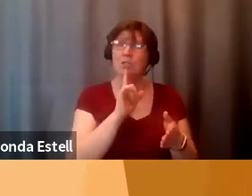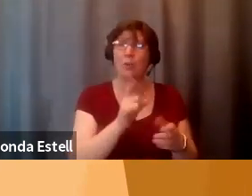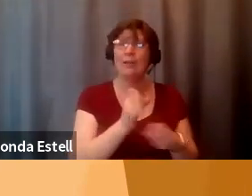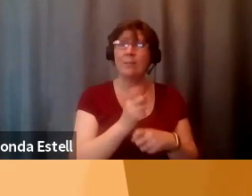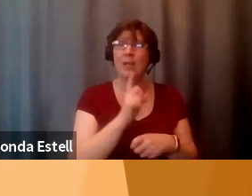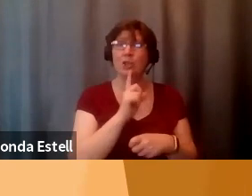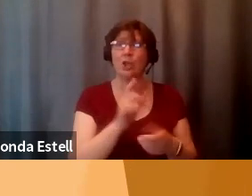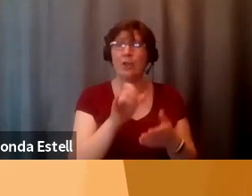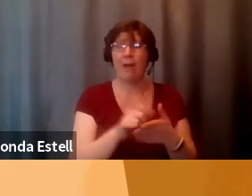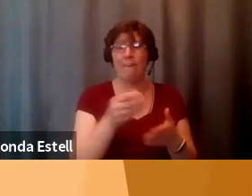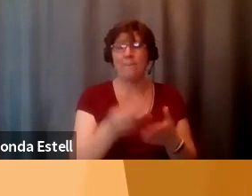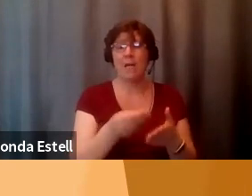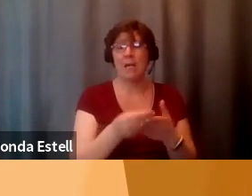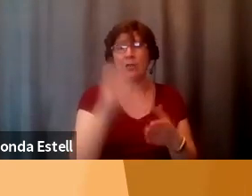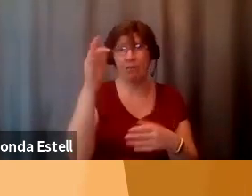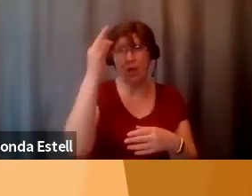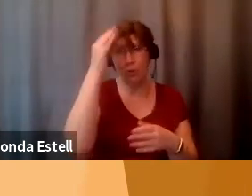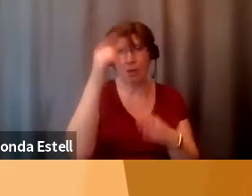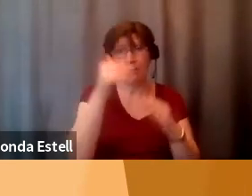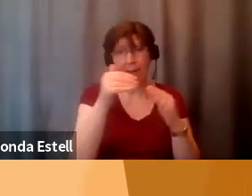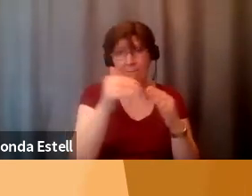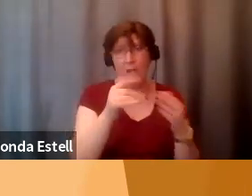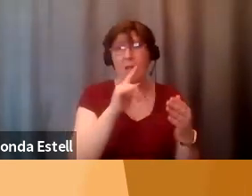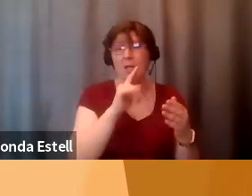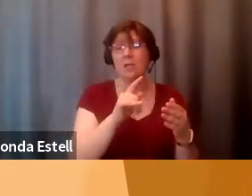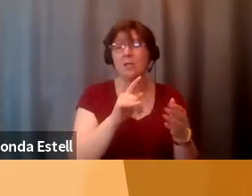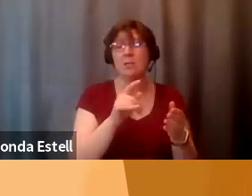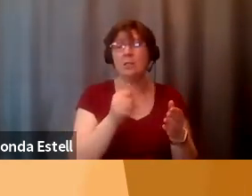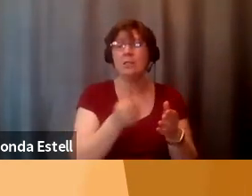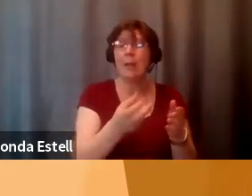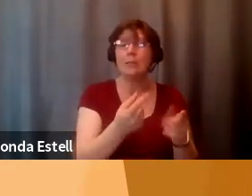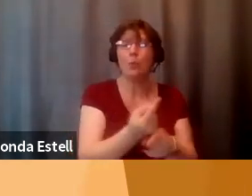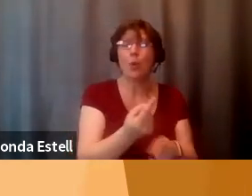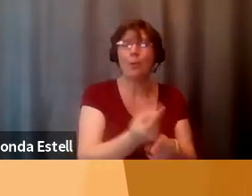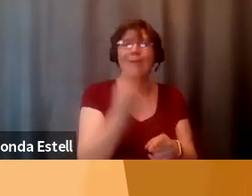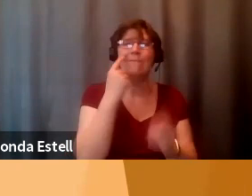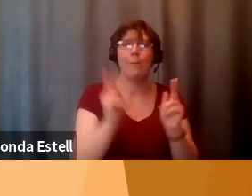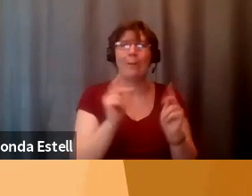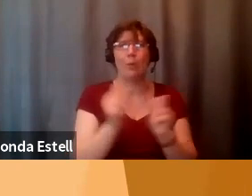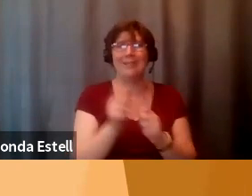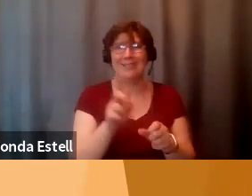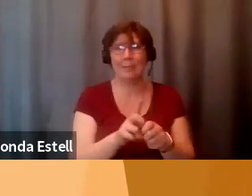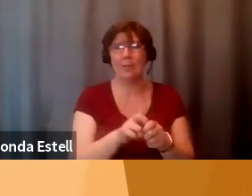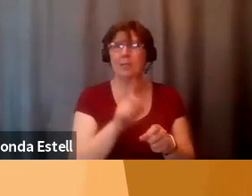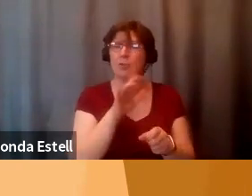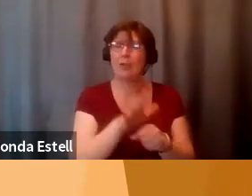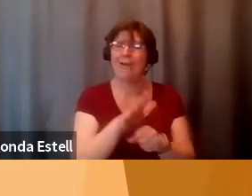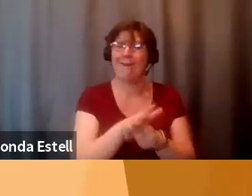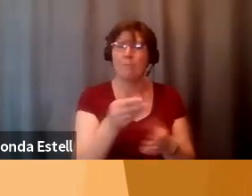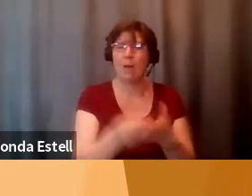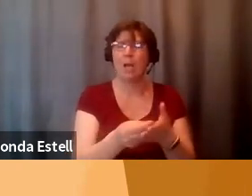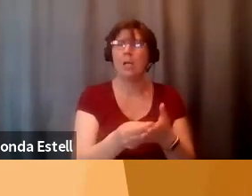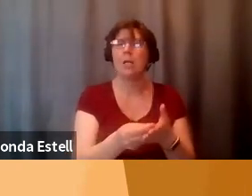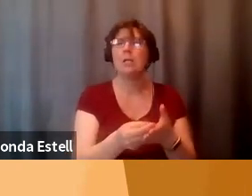sure that money at the federal level is spent appropriately for people with disabilities, that there's enough money spent